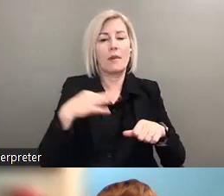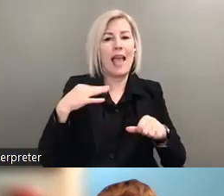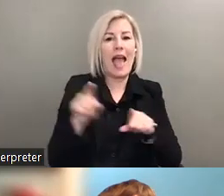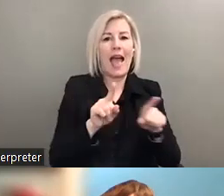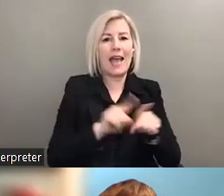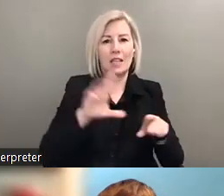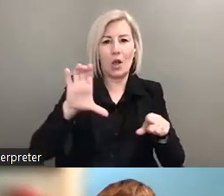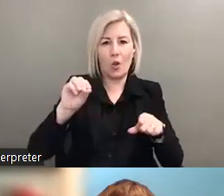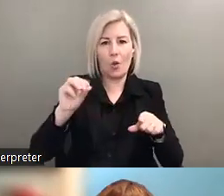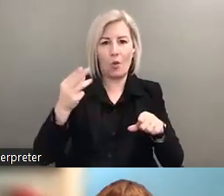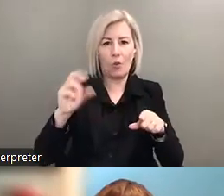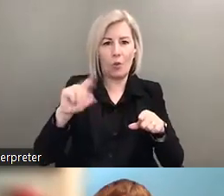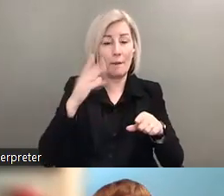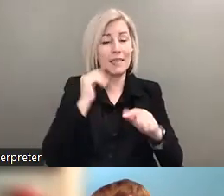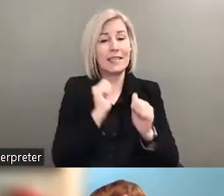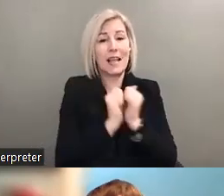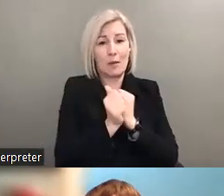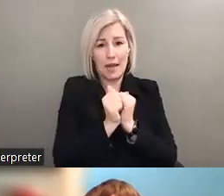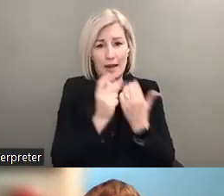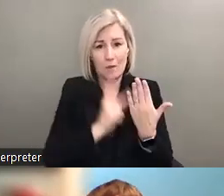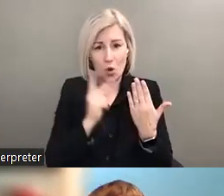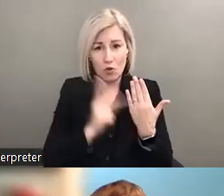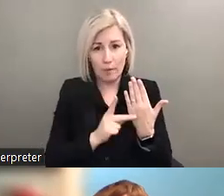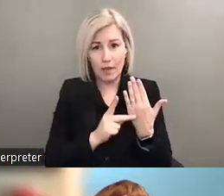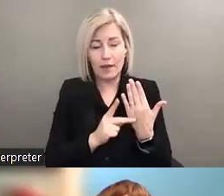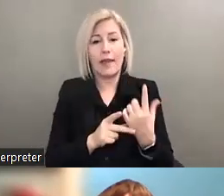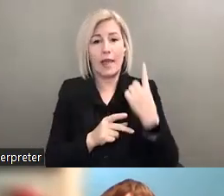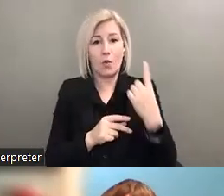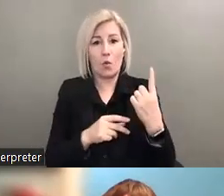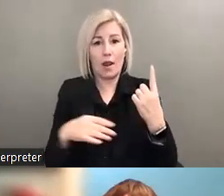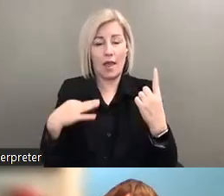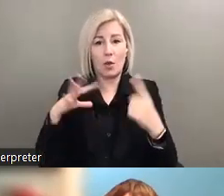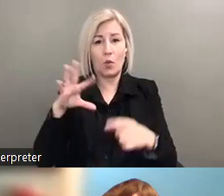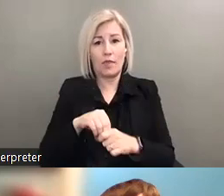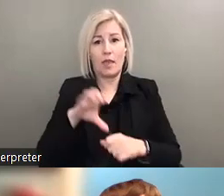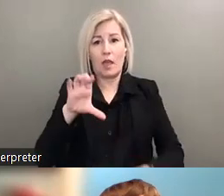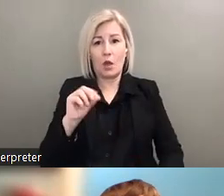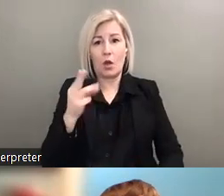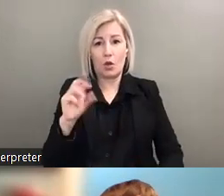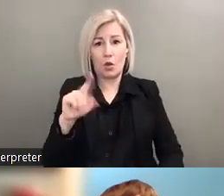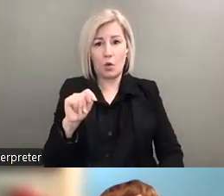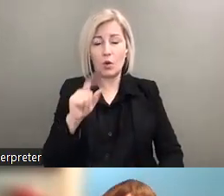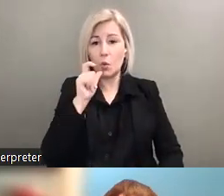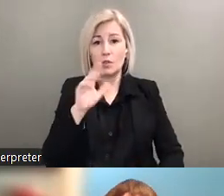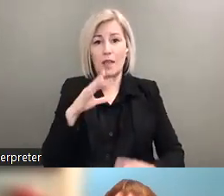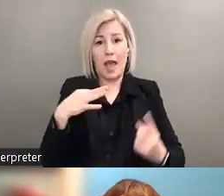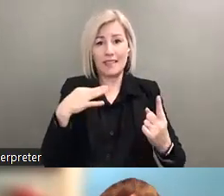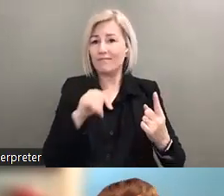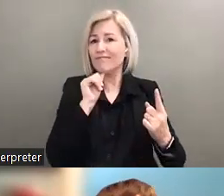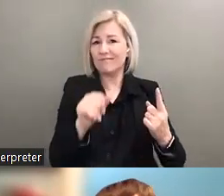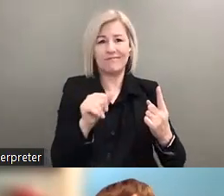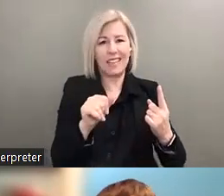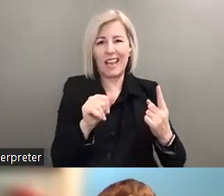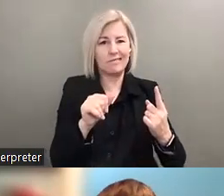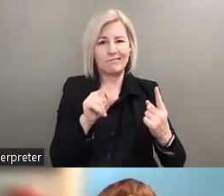since this is a competitive program, and a single applicant within a cohort whose application is not